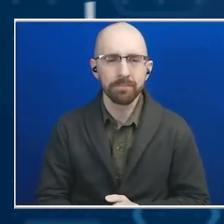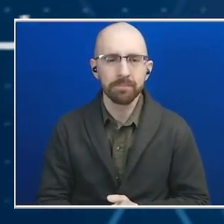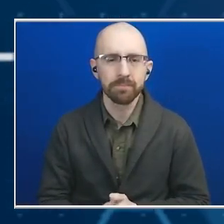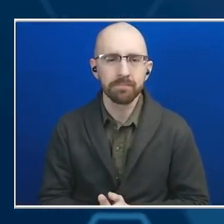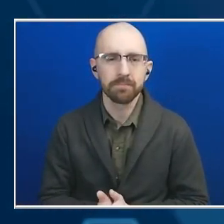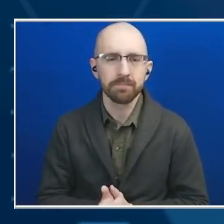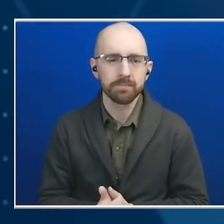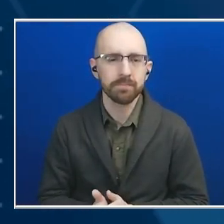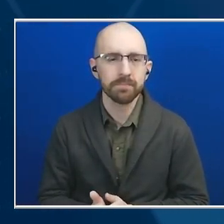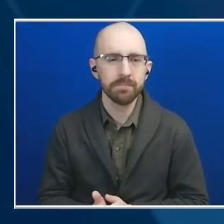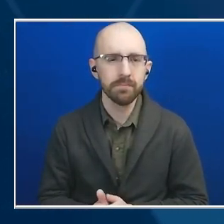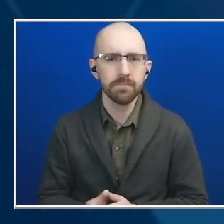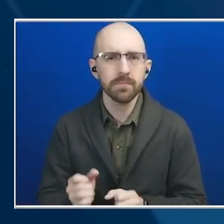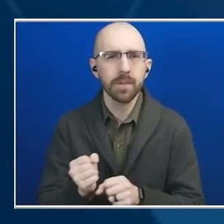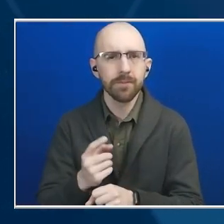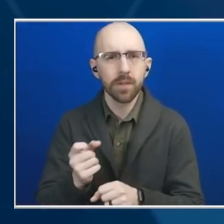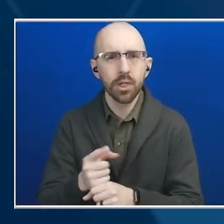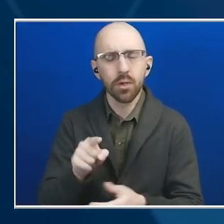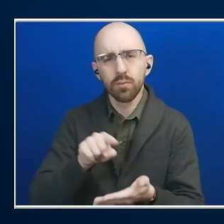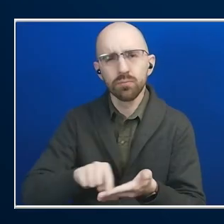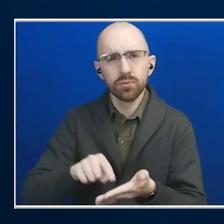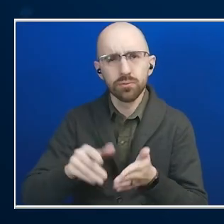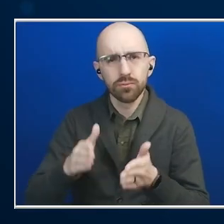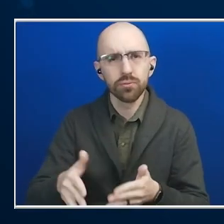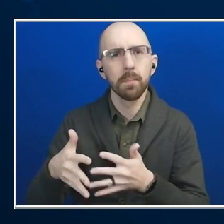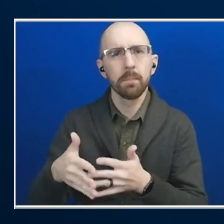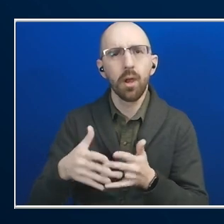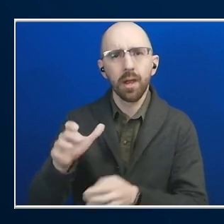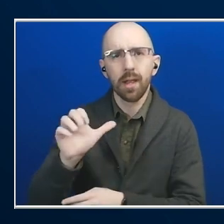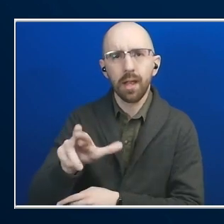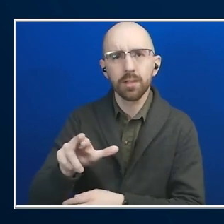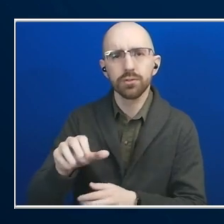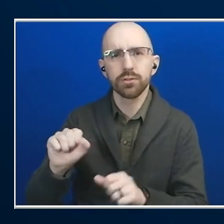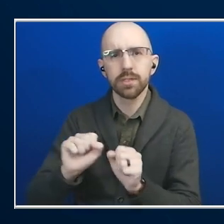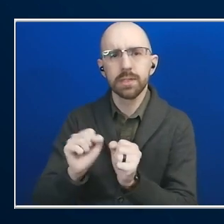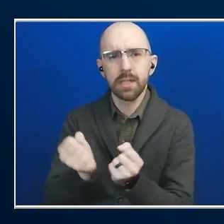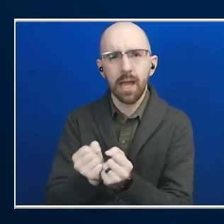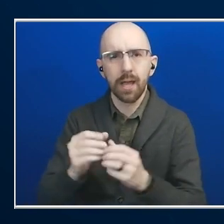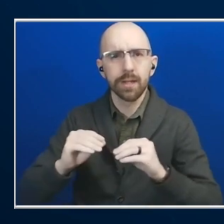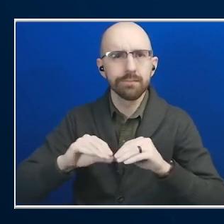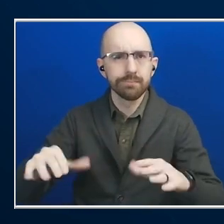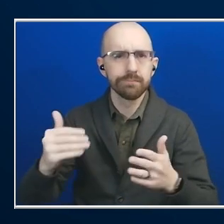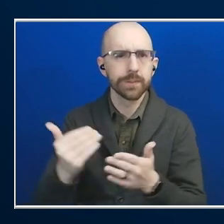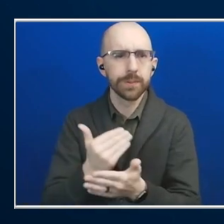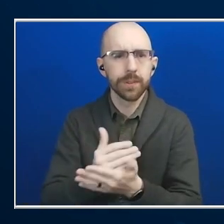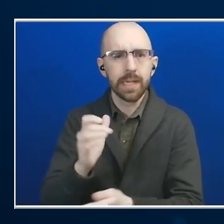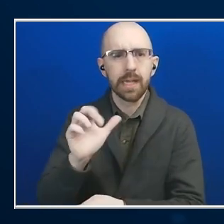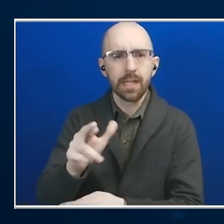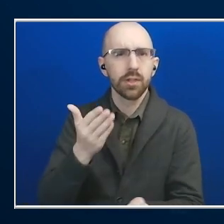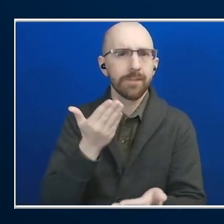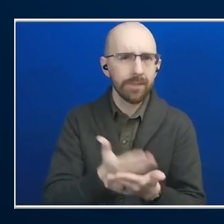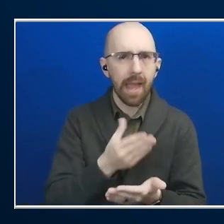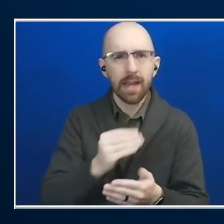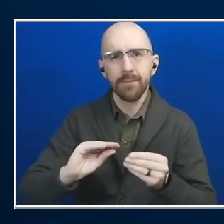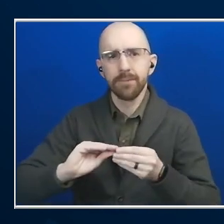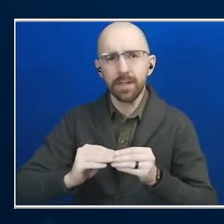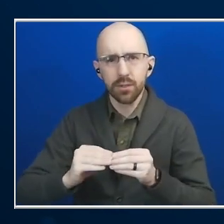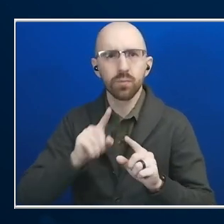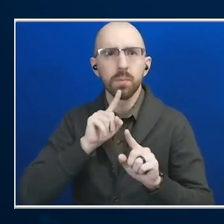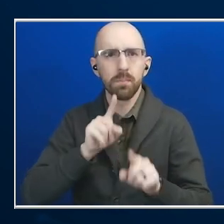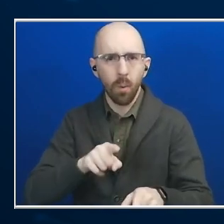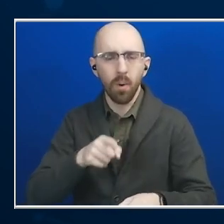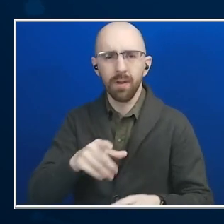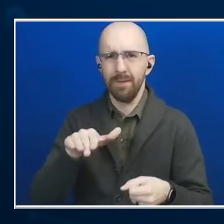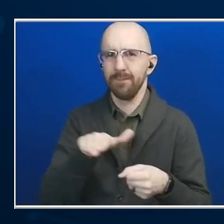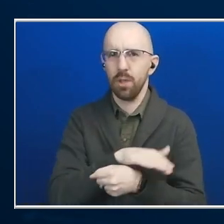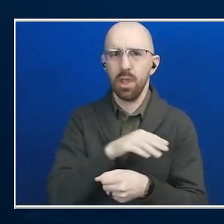Every year, researchers with the American Cancer Society release their newest Cancer Facts and Figures report. It's a full high-level